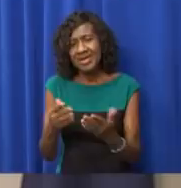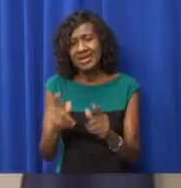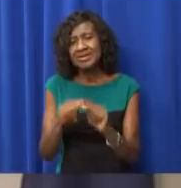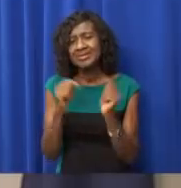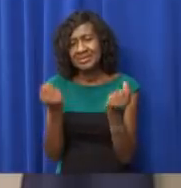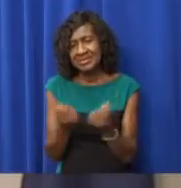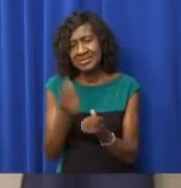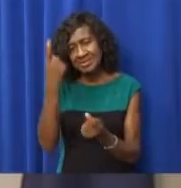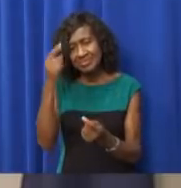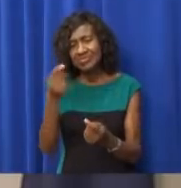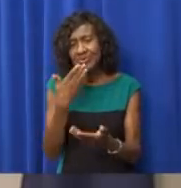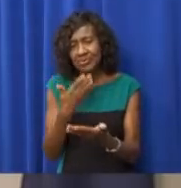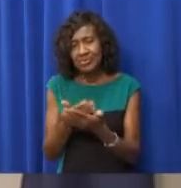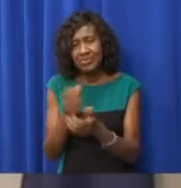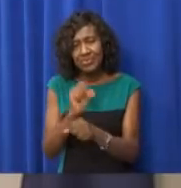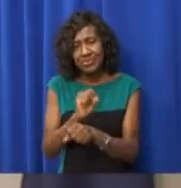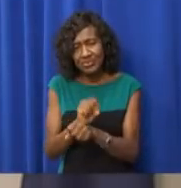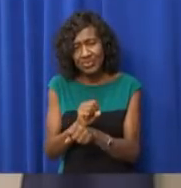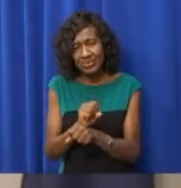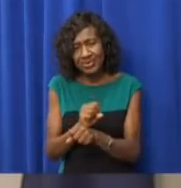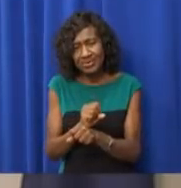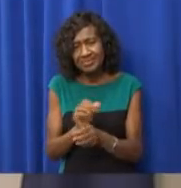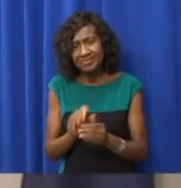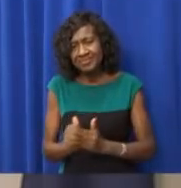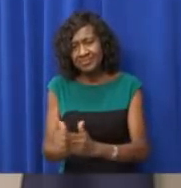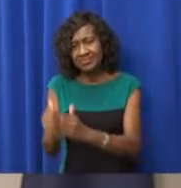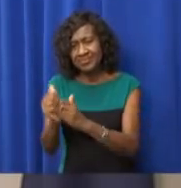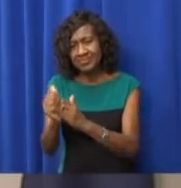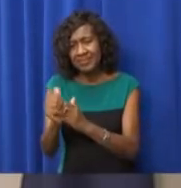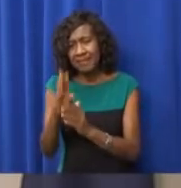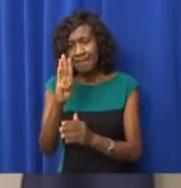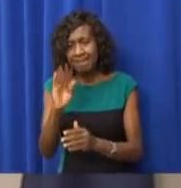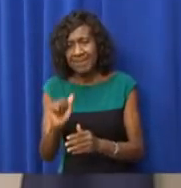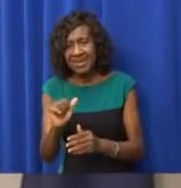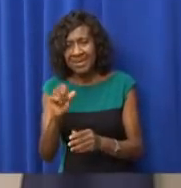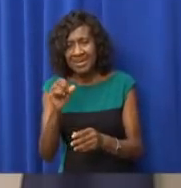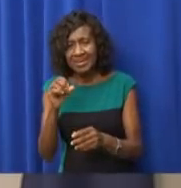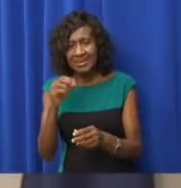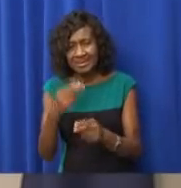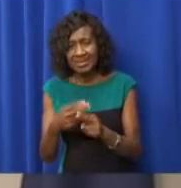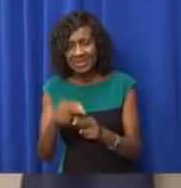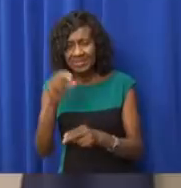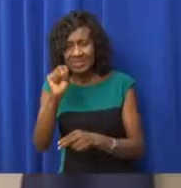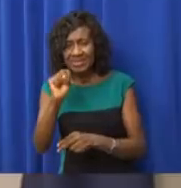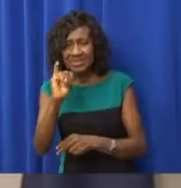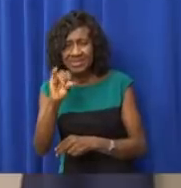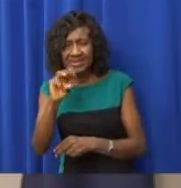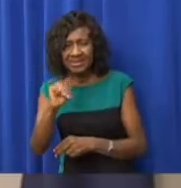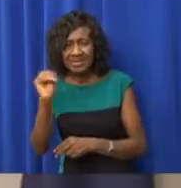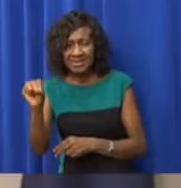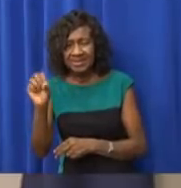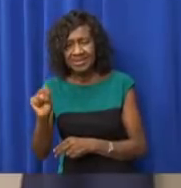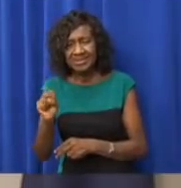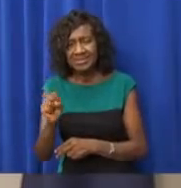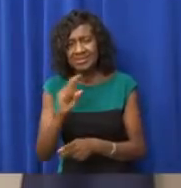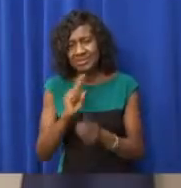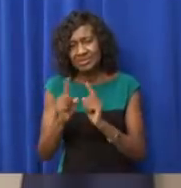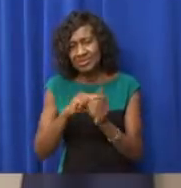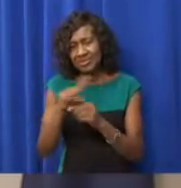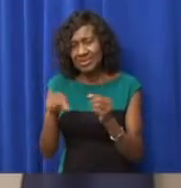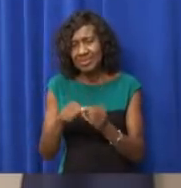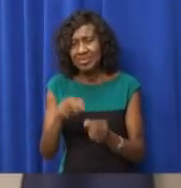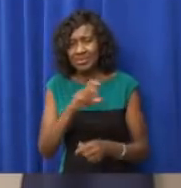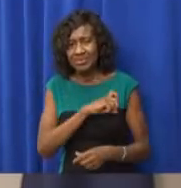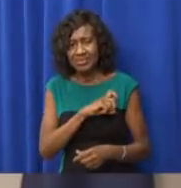work, led by Director Sims. I offer a shout out to the RCIP at the Bordentown